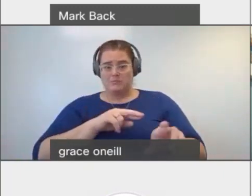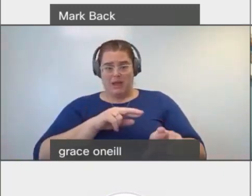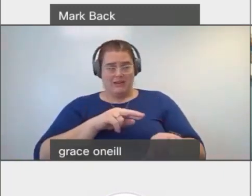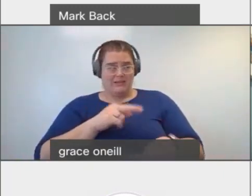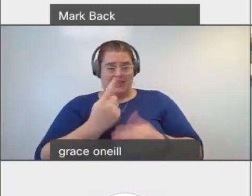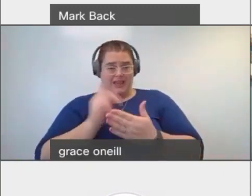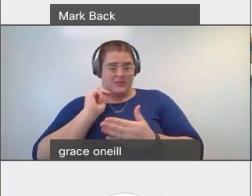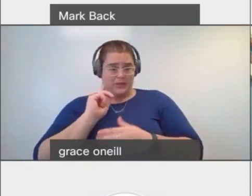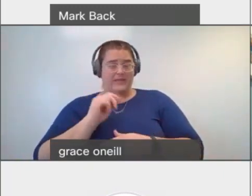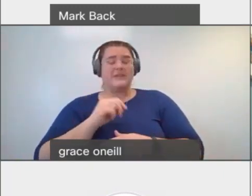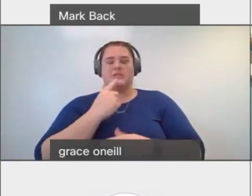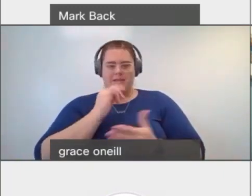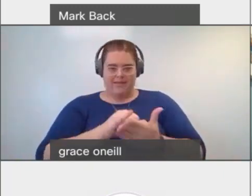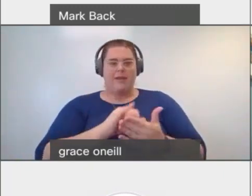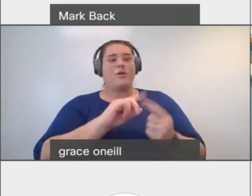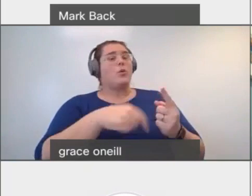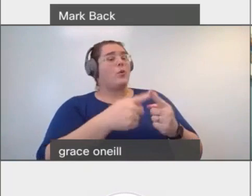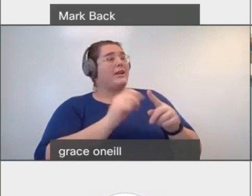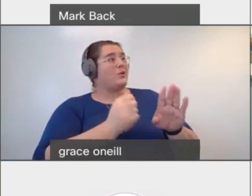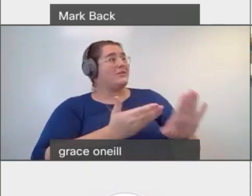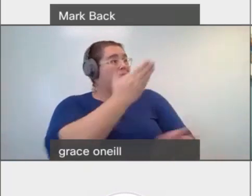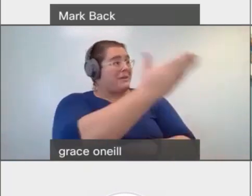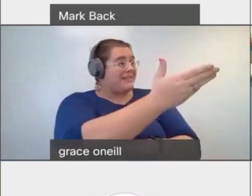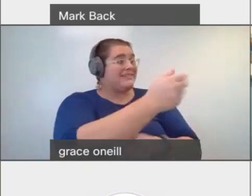that can be printed when you submit.